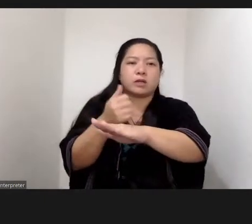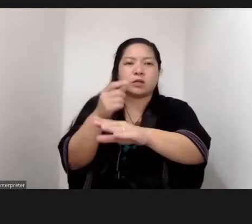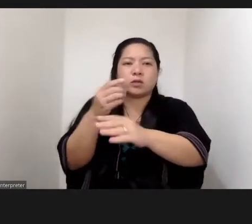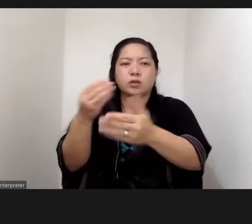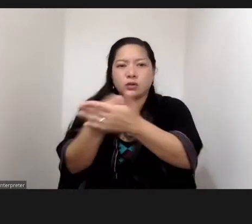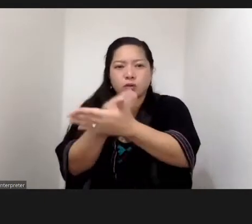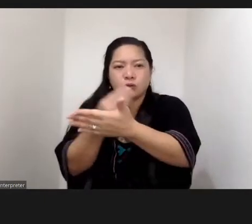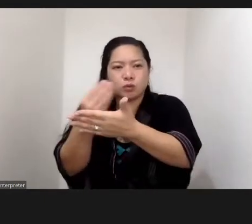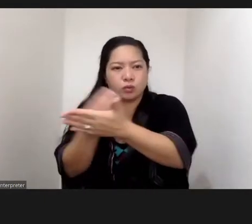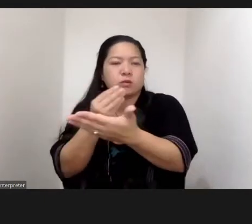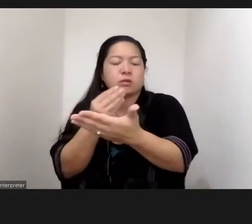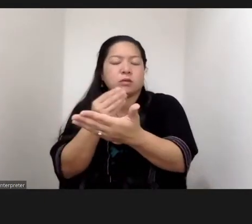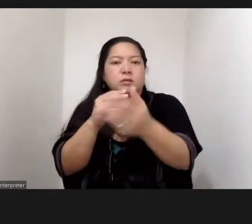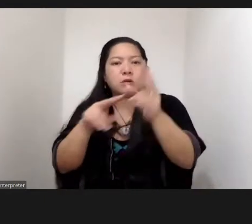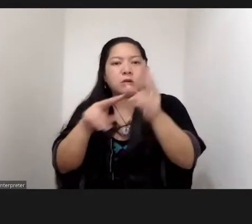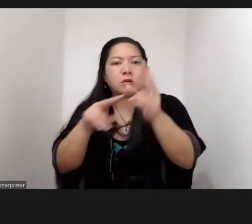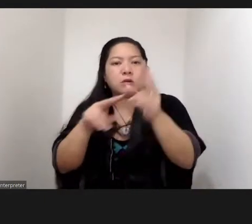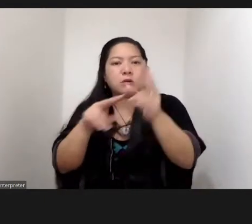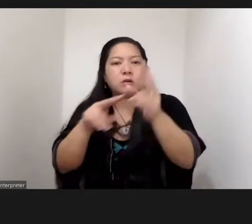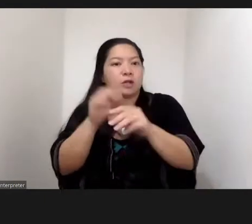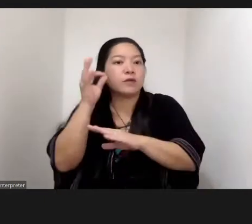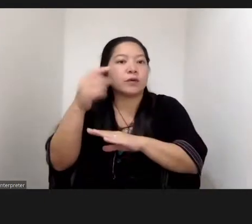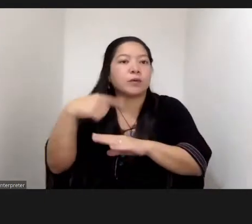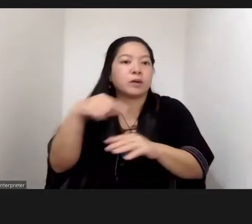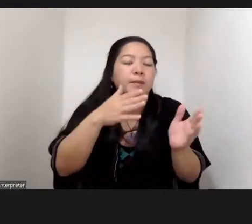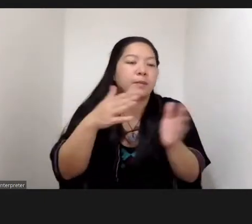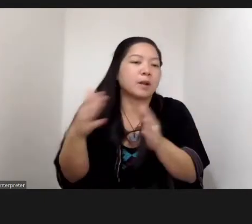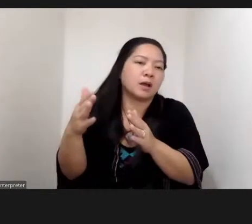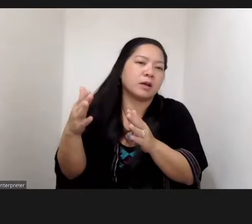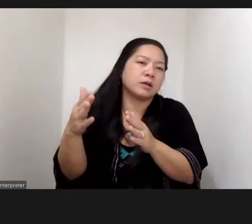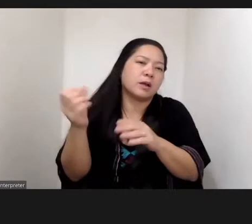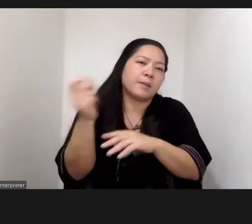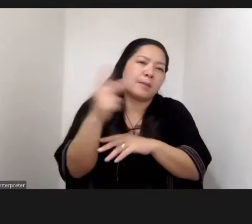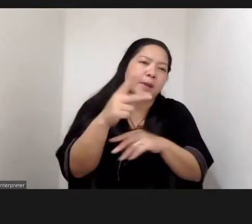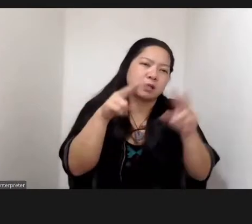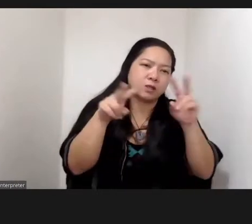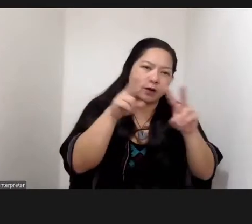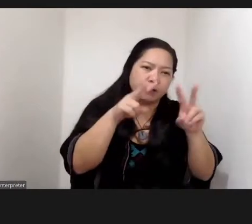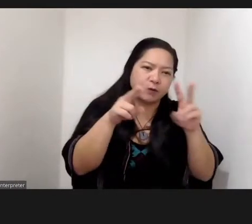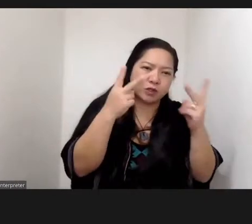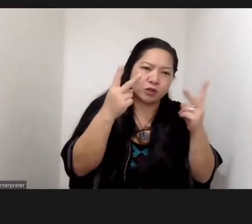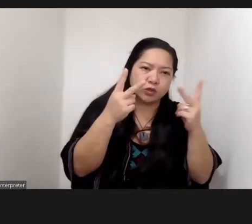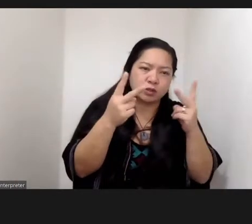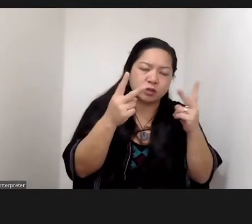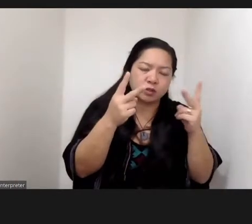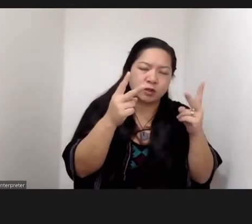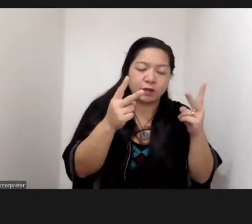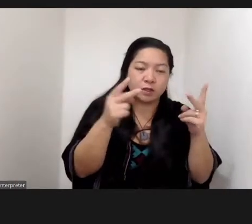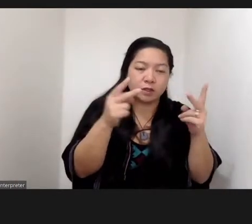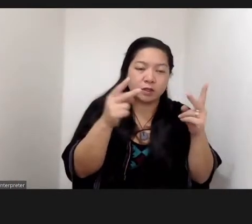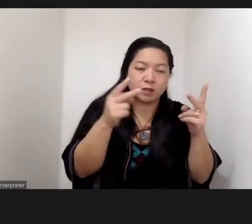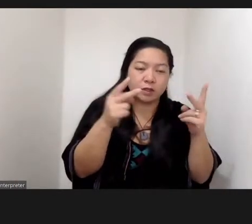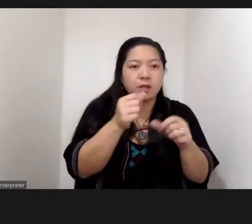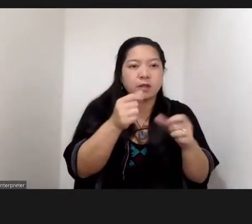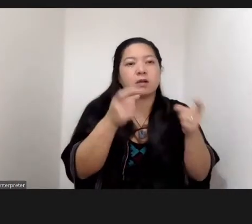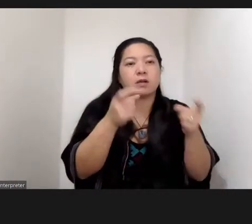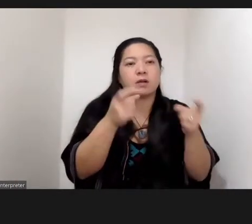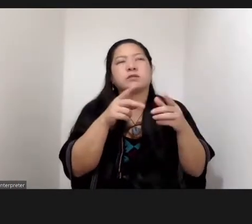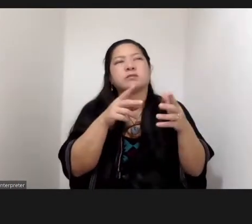future. As we plan the return of tourism, to automatically cut things